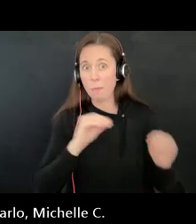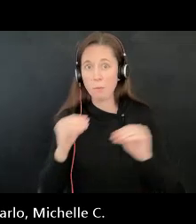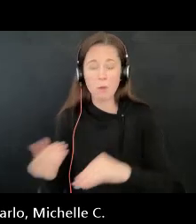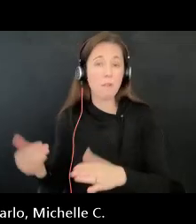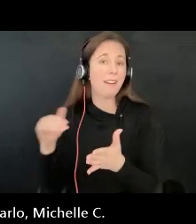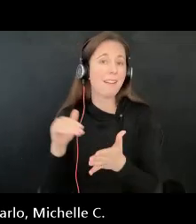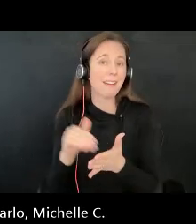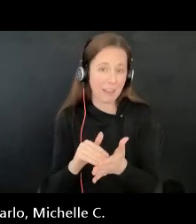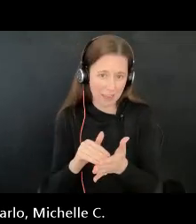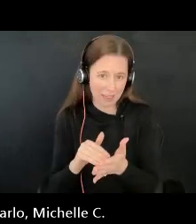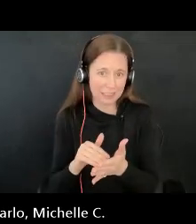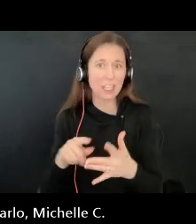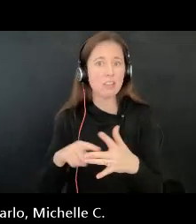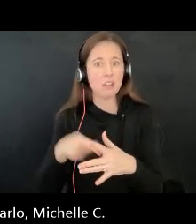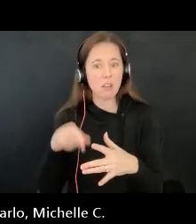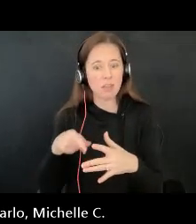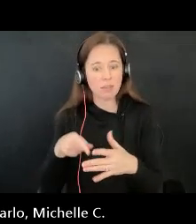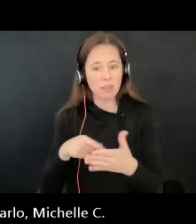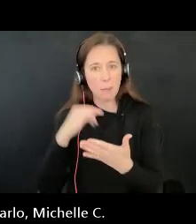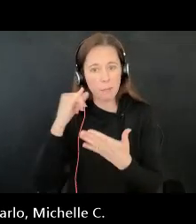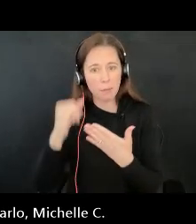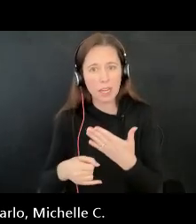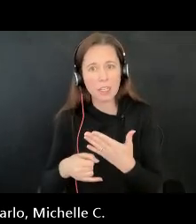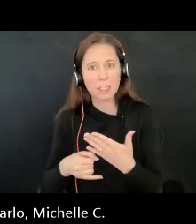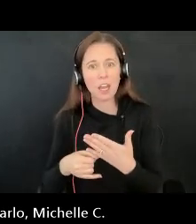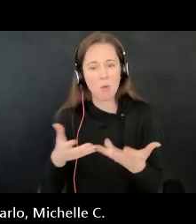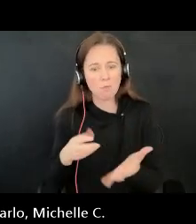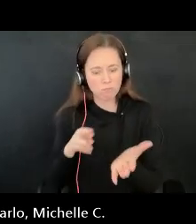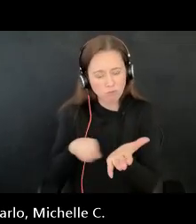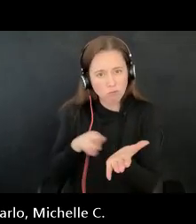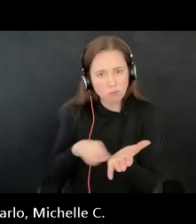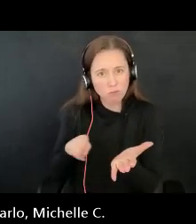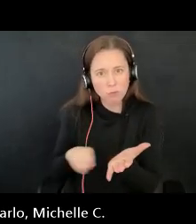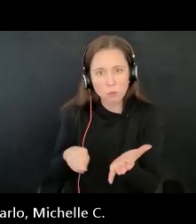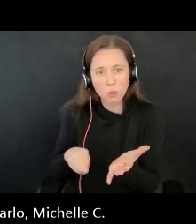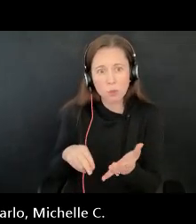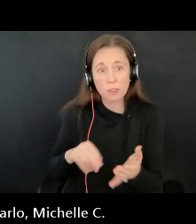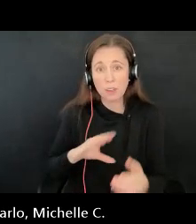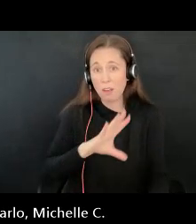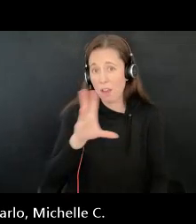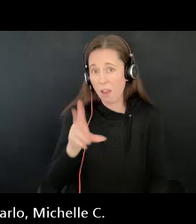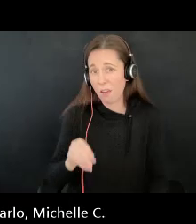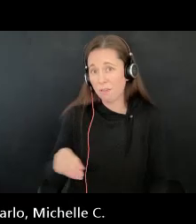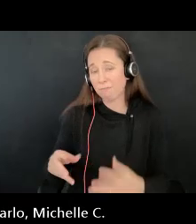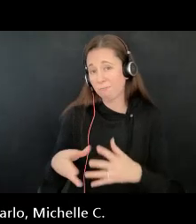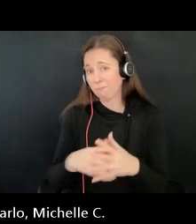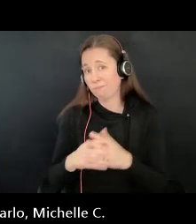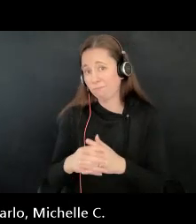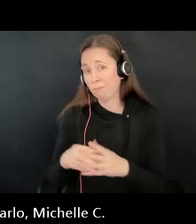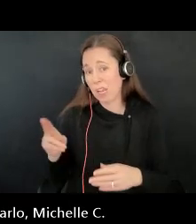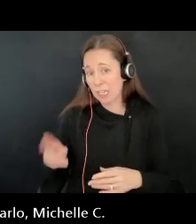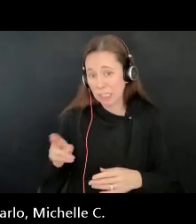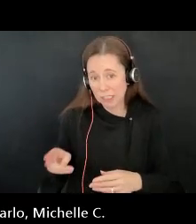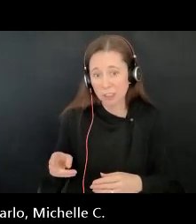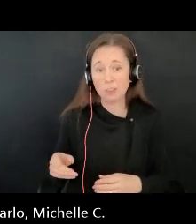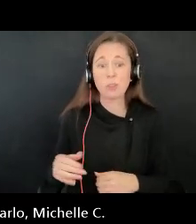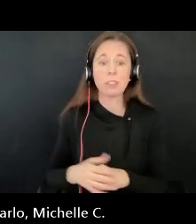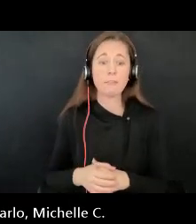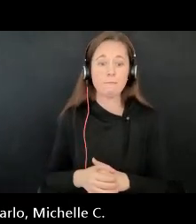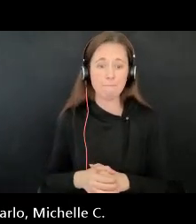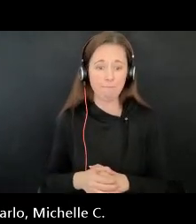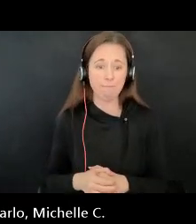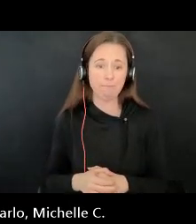project, research in African American history for the Nature Conservancy. For more context, the Vulgenal Virginia